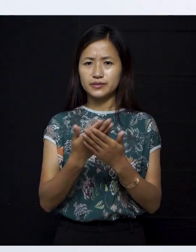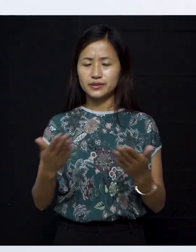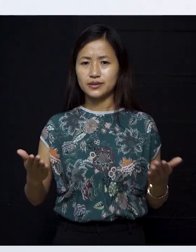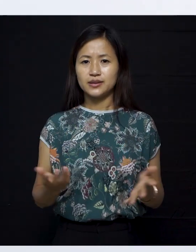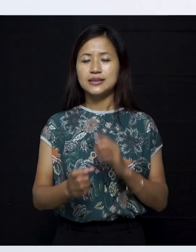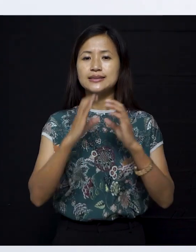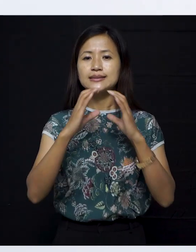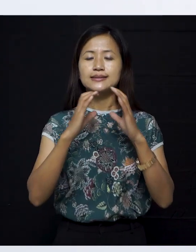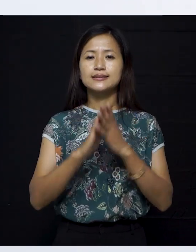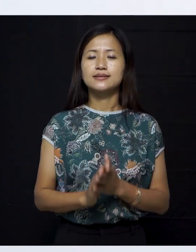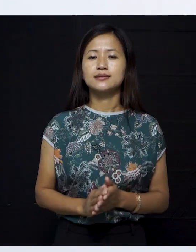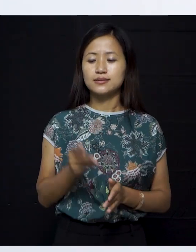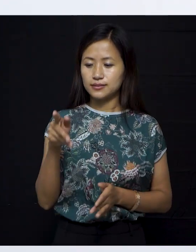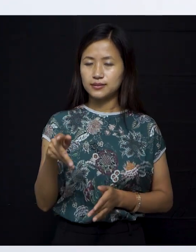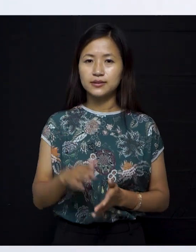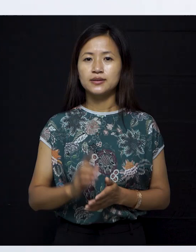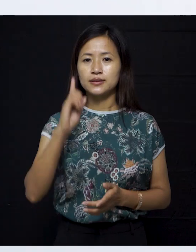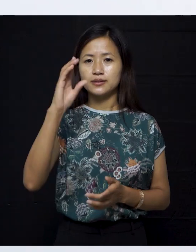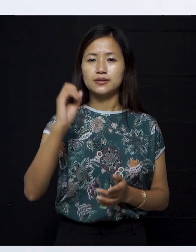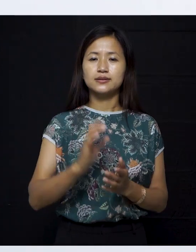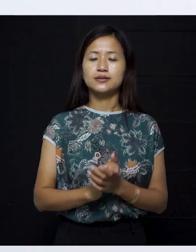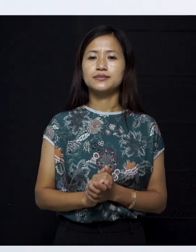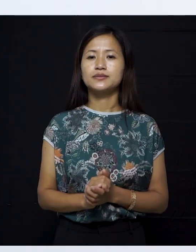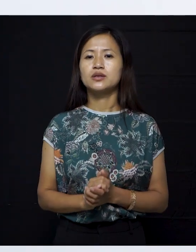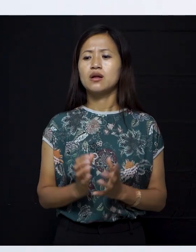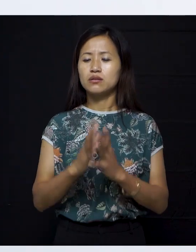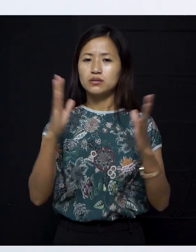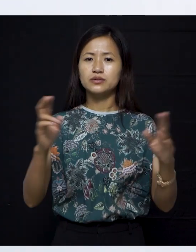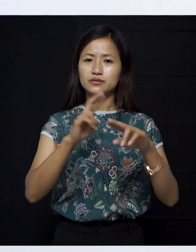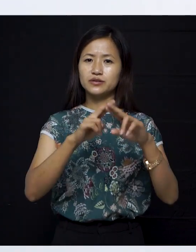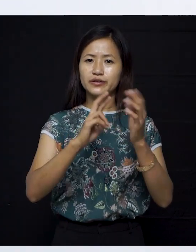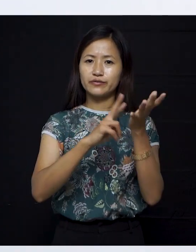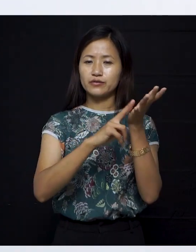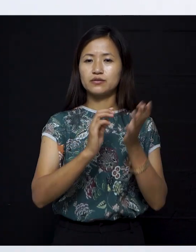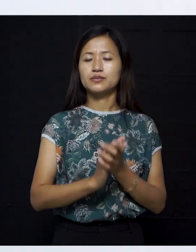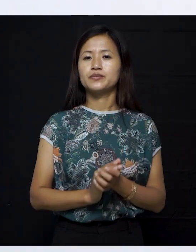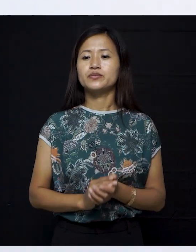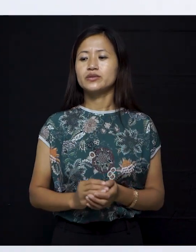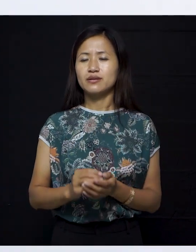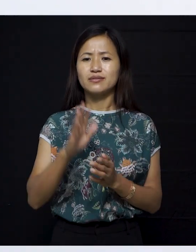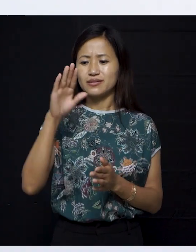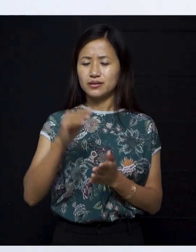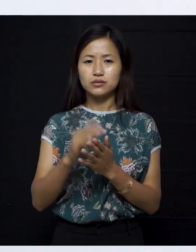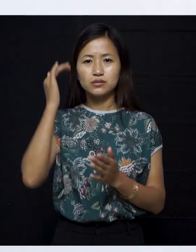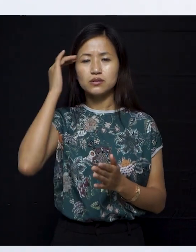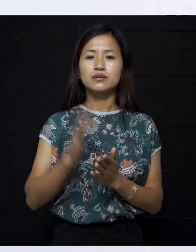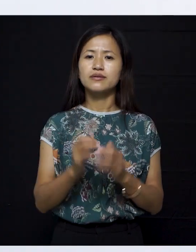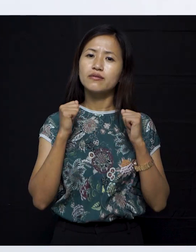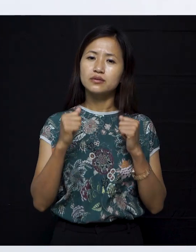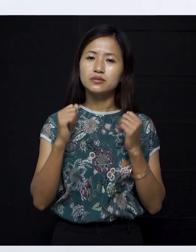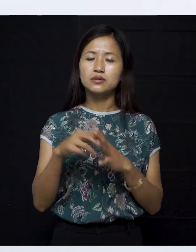keep discussing in, right? In class 10, we always discuss a lot about finite verbs, because unless you know that, it is also